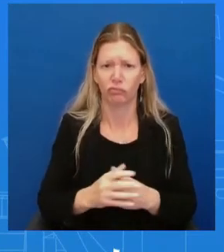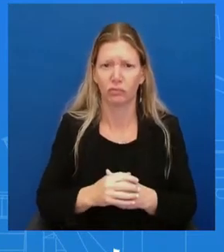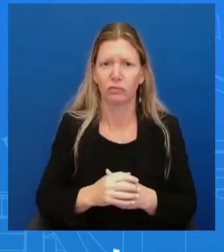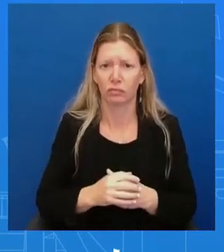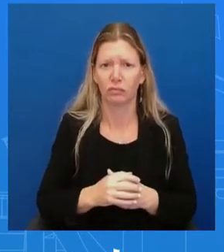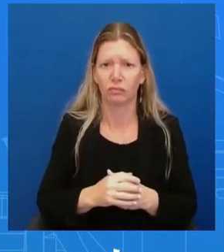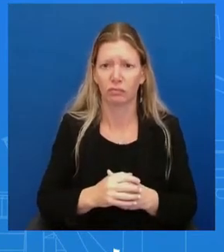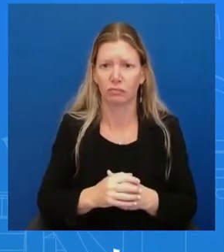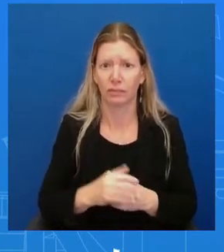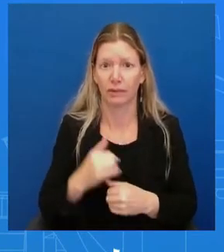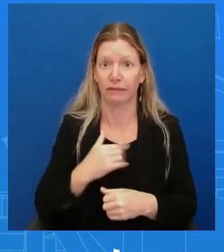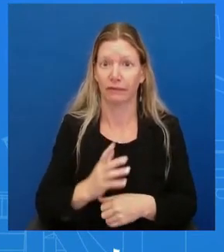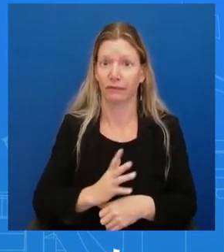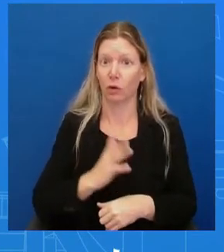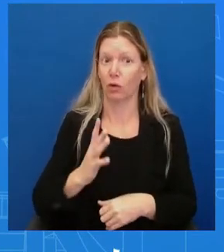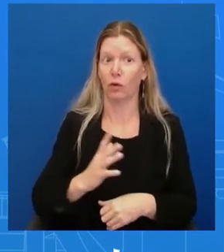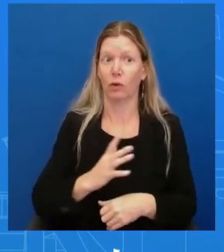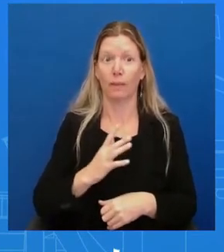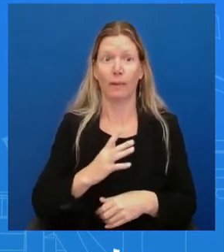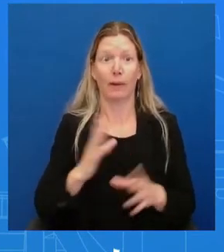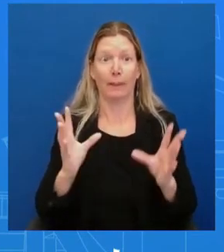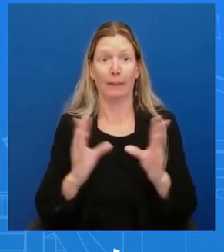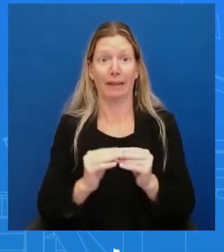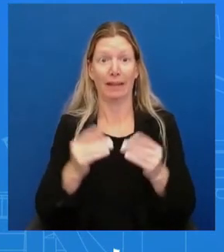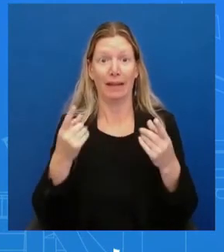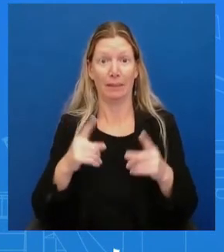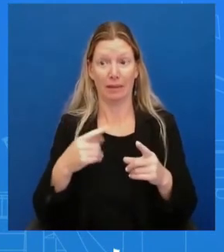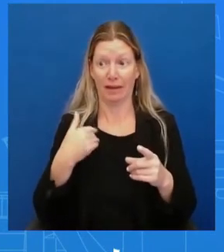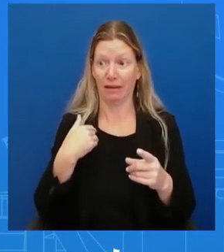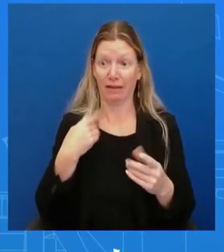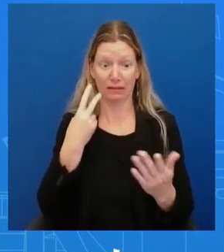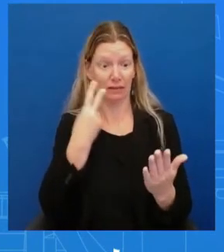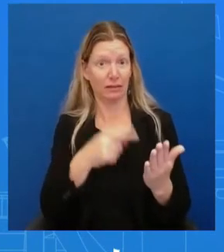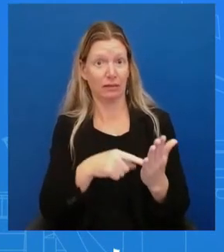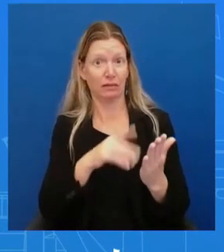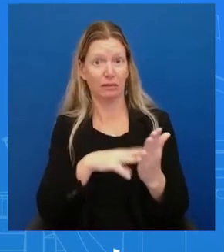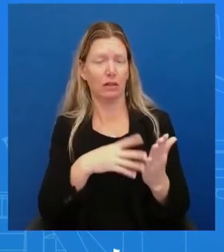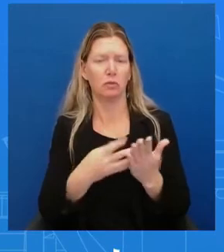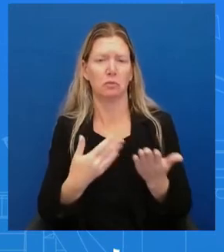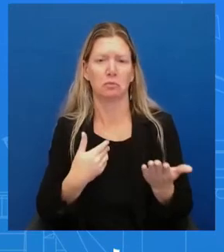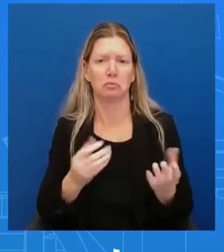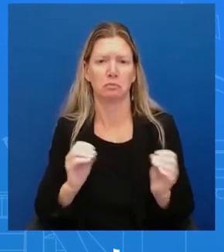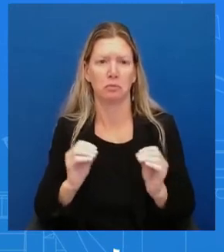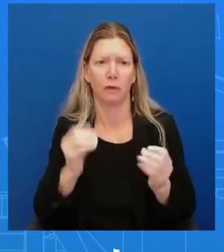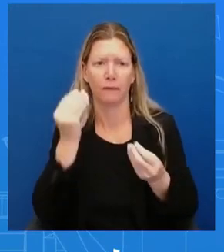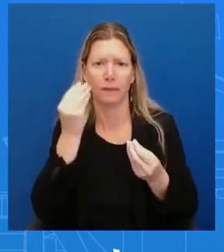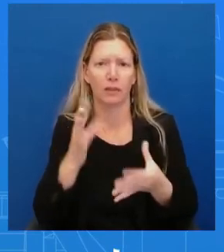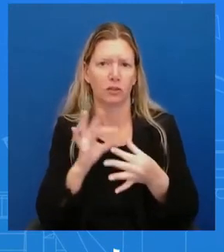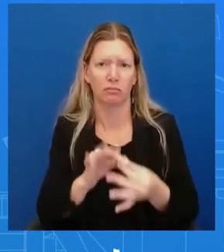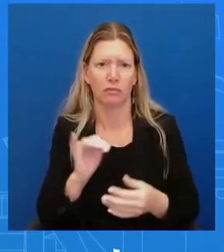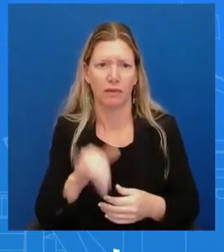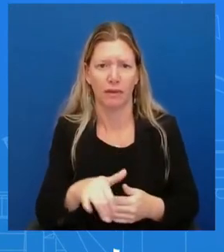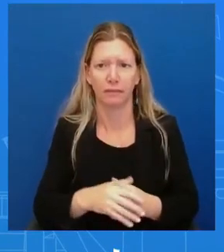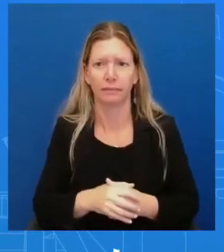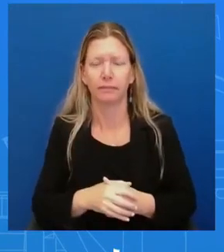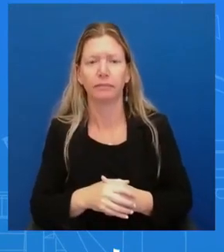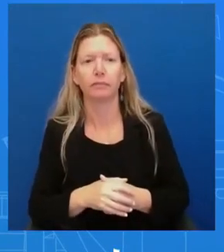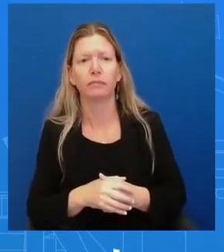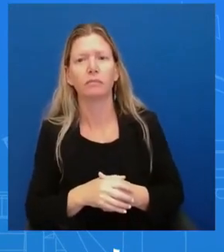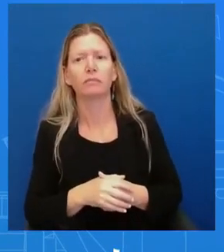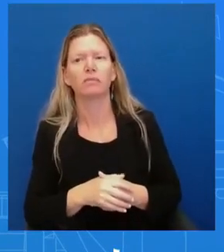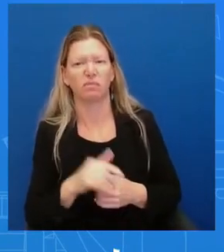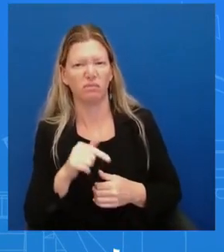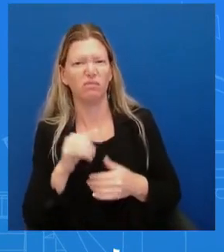formal meeting to be happening here on this particular issue. And the next subject that's related to this. After all of us, the world,